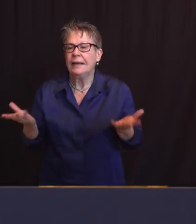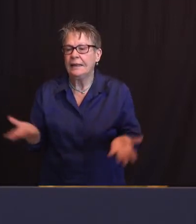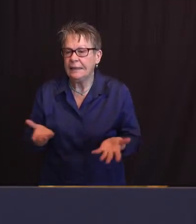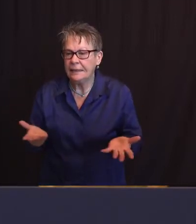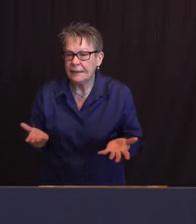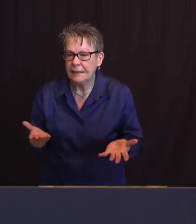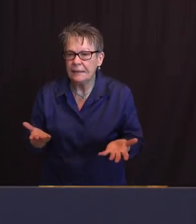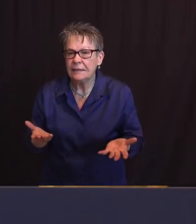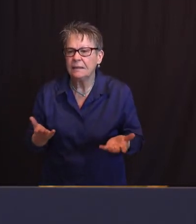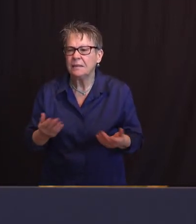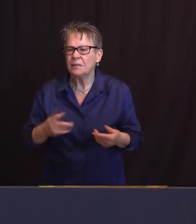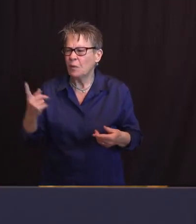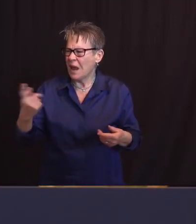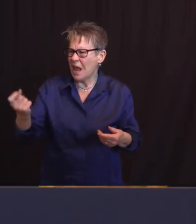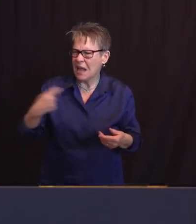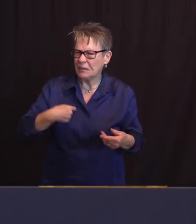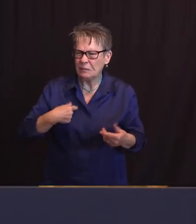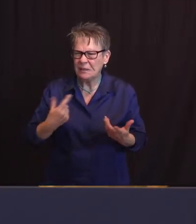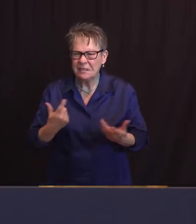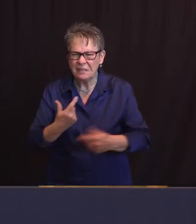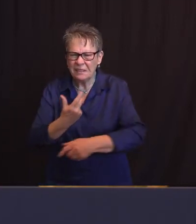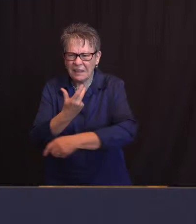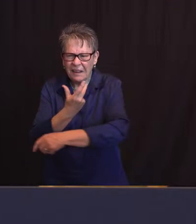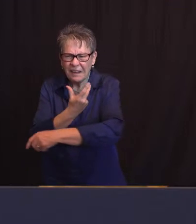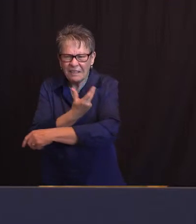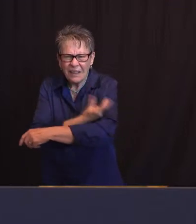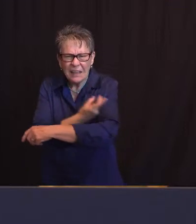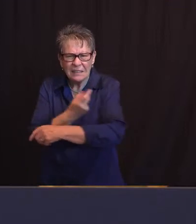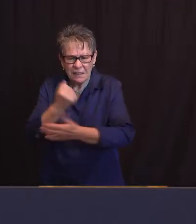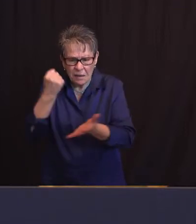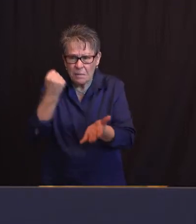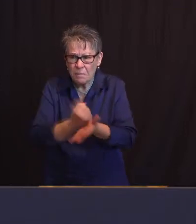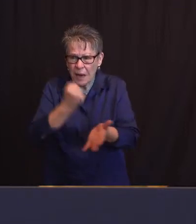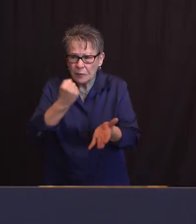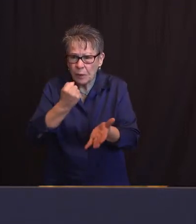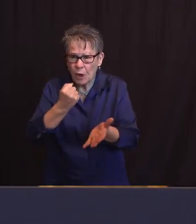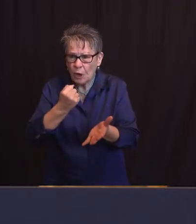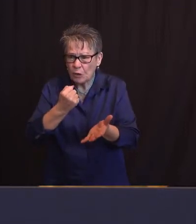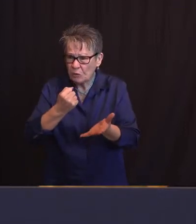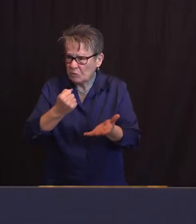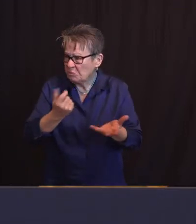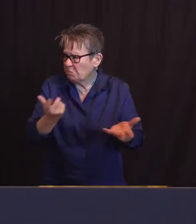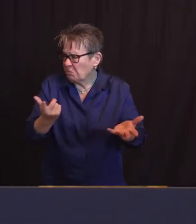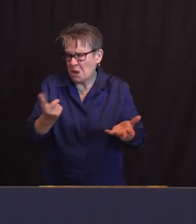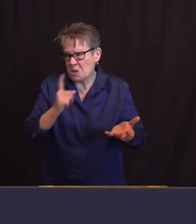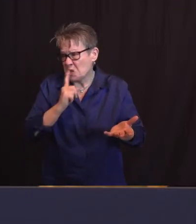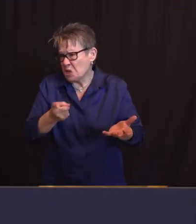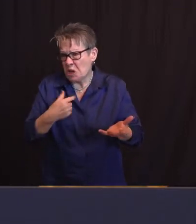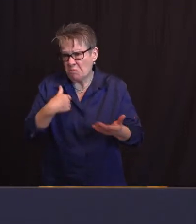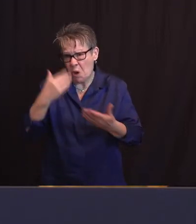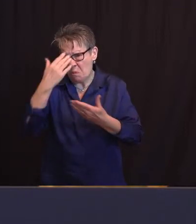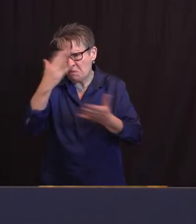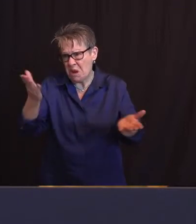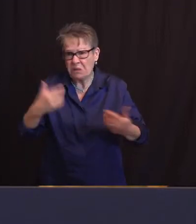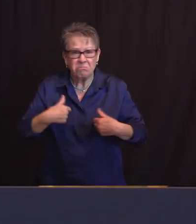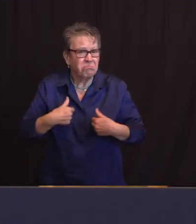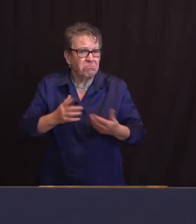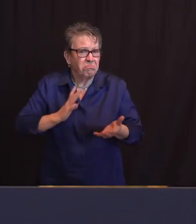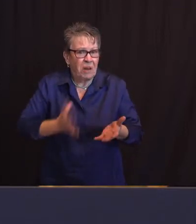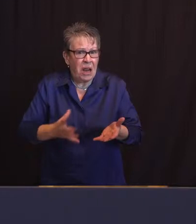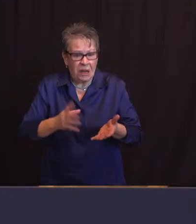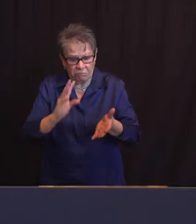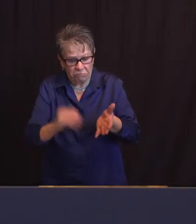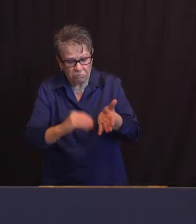the vaccination passport. If I was open-minded to it at one point, I said, yeah, that's something that I'd be open-minded to. I don't